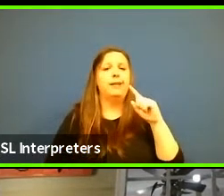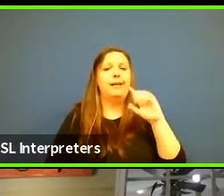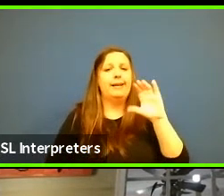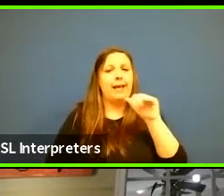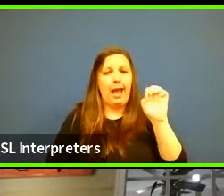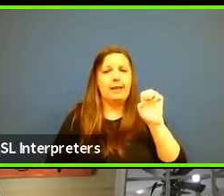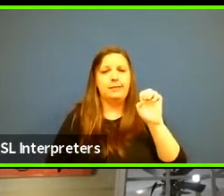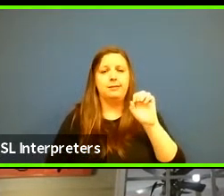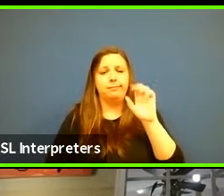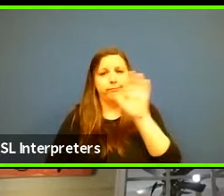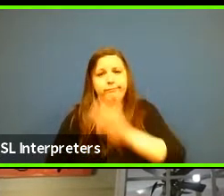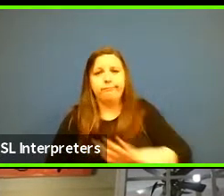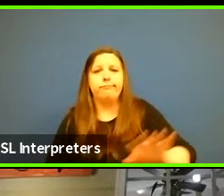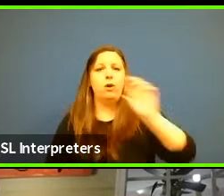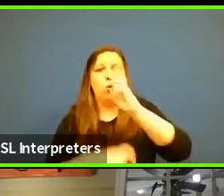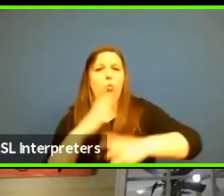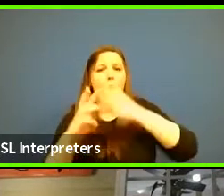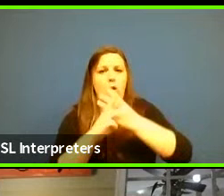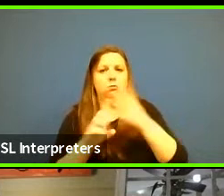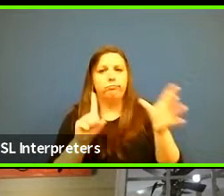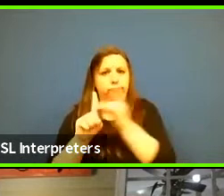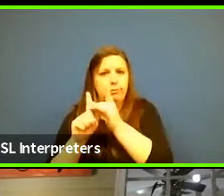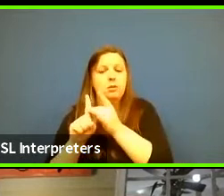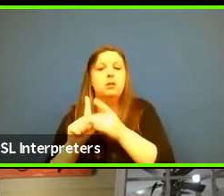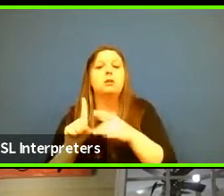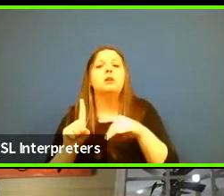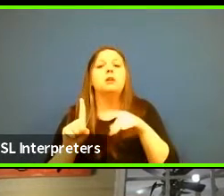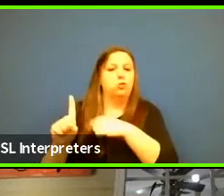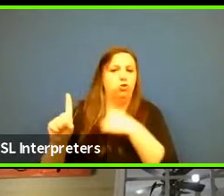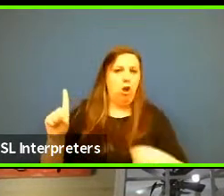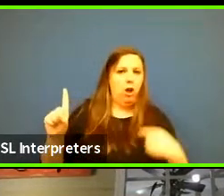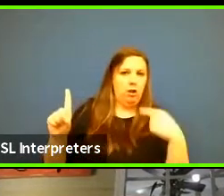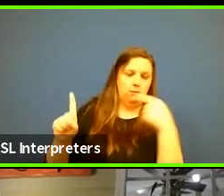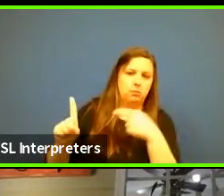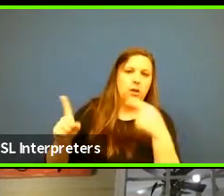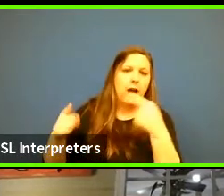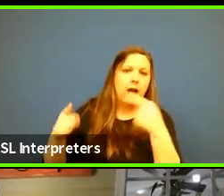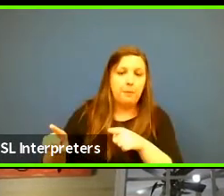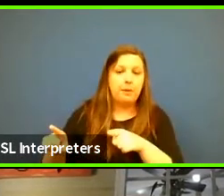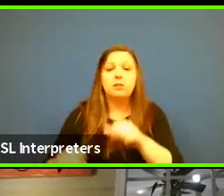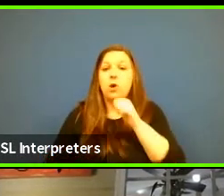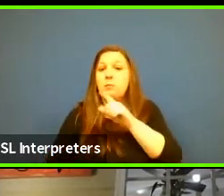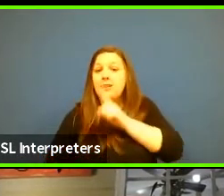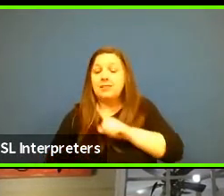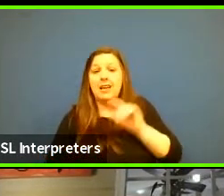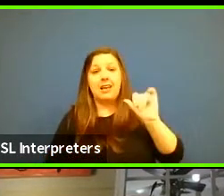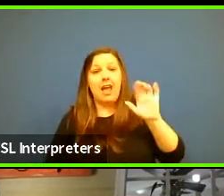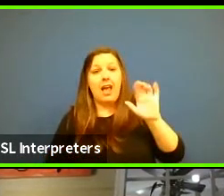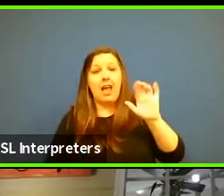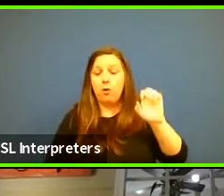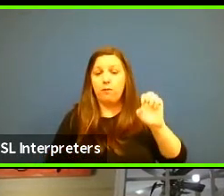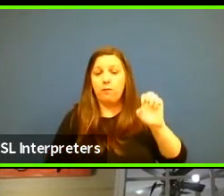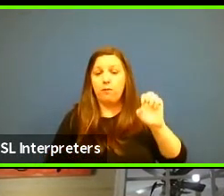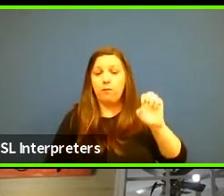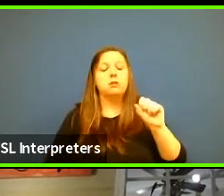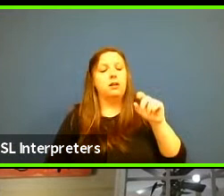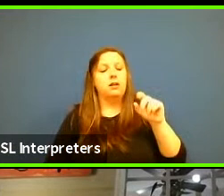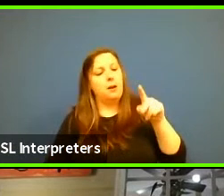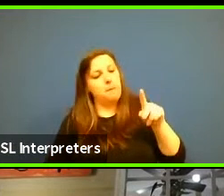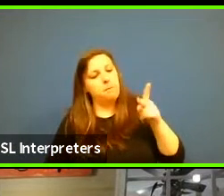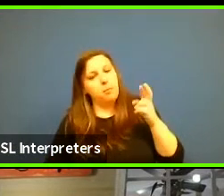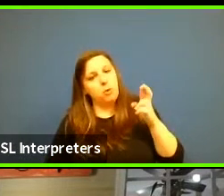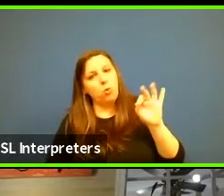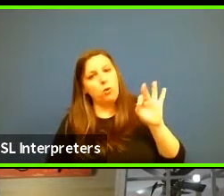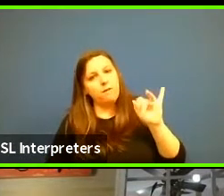air purifiers won't work, it probably would be great. But again, I think what we want to do, make sure with the dividers